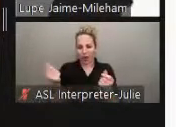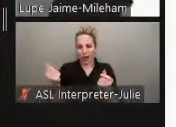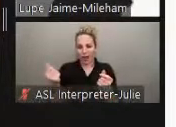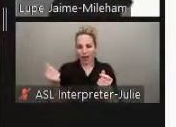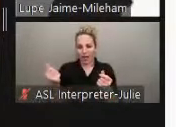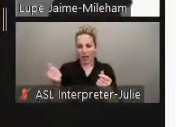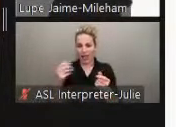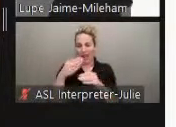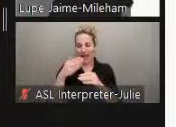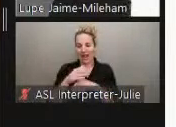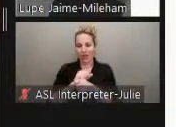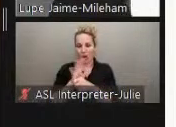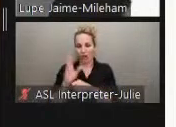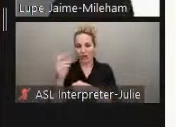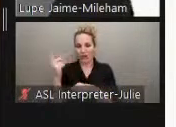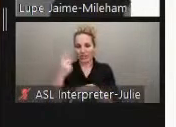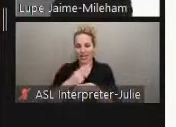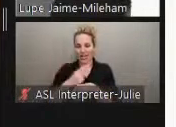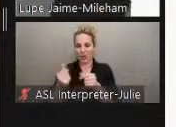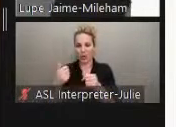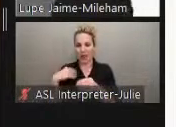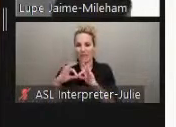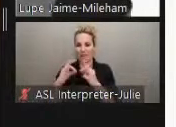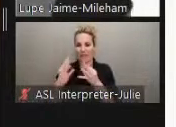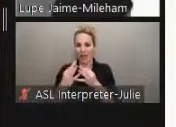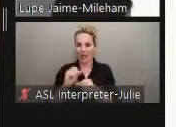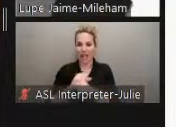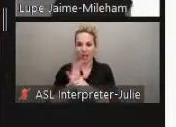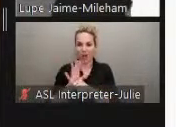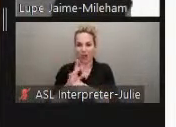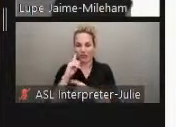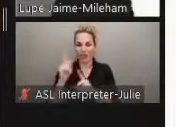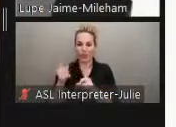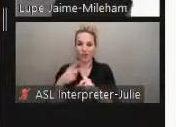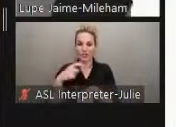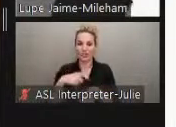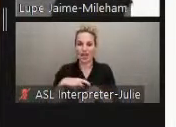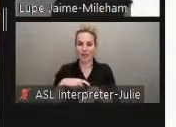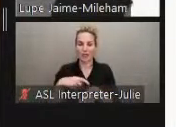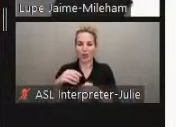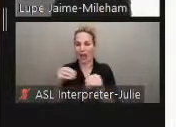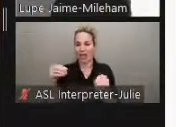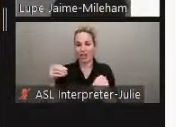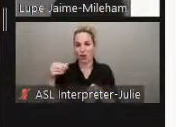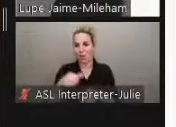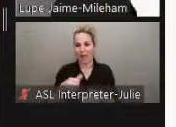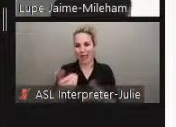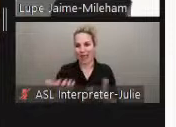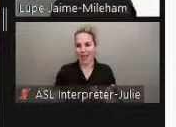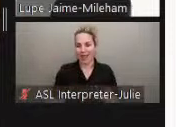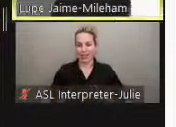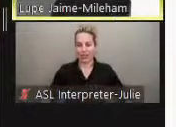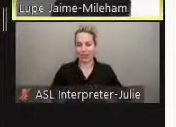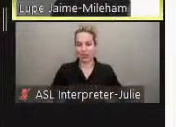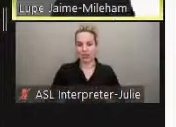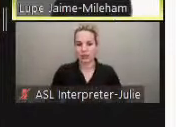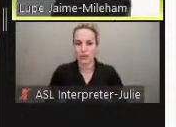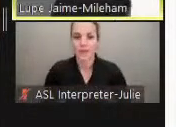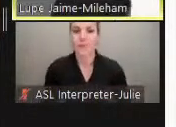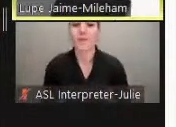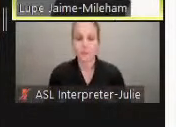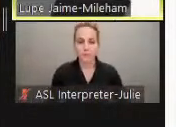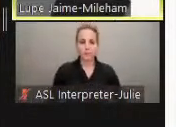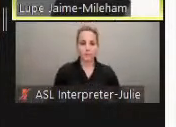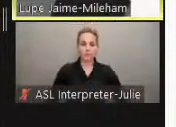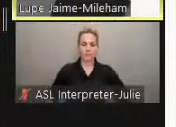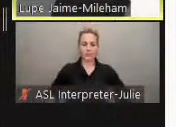and after the COVID days went away is when my family got COVID for the first time, so I went unpaid. Got it. So for